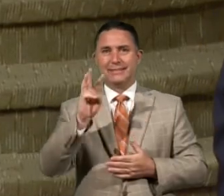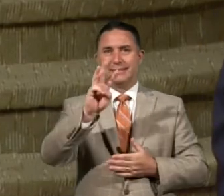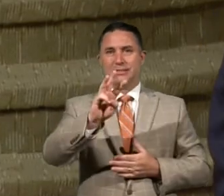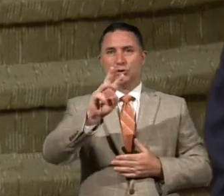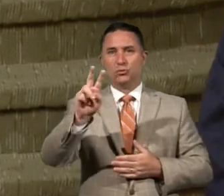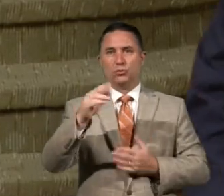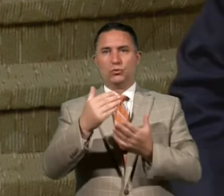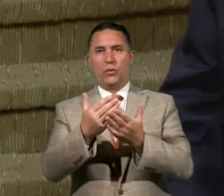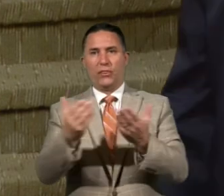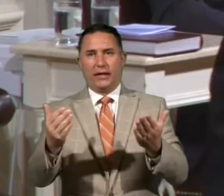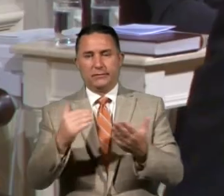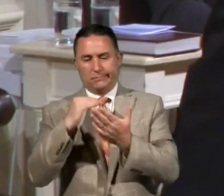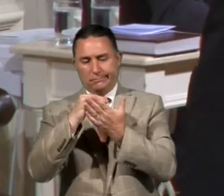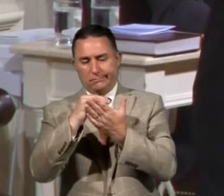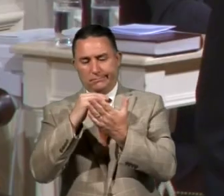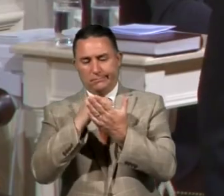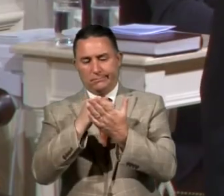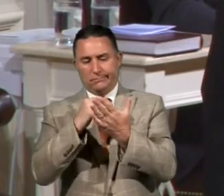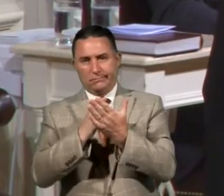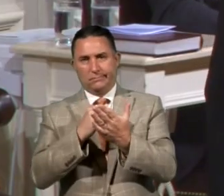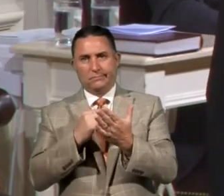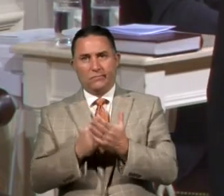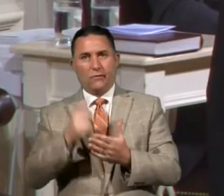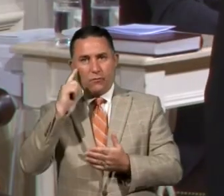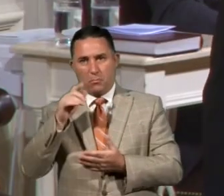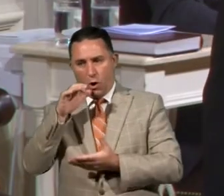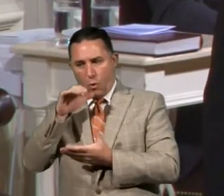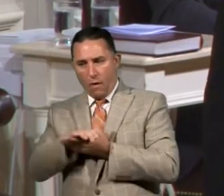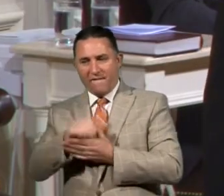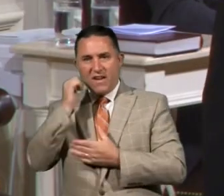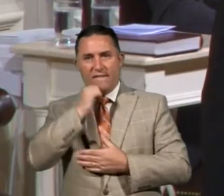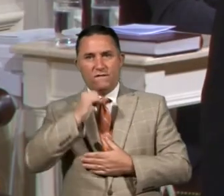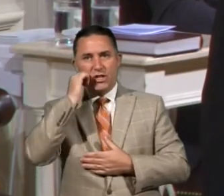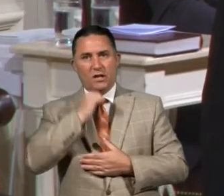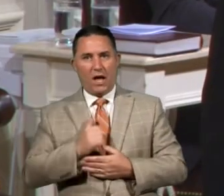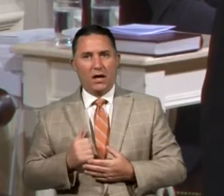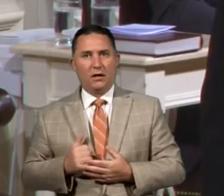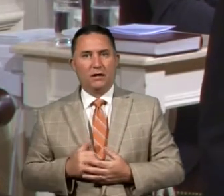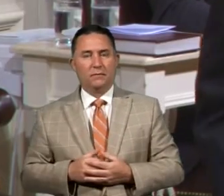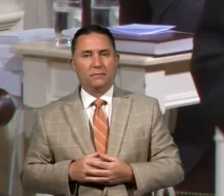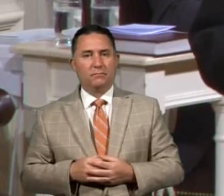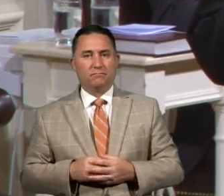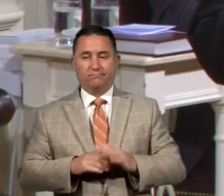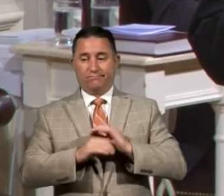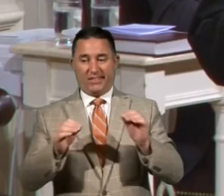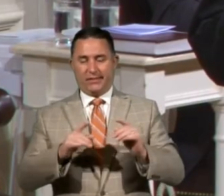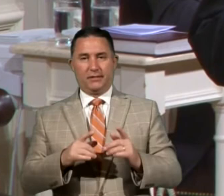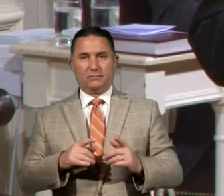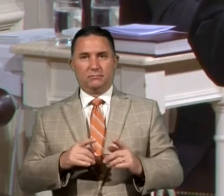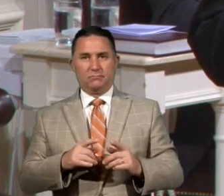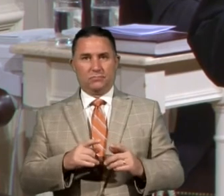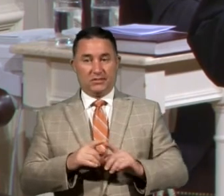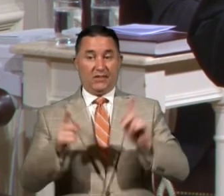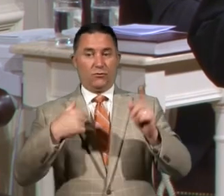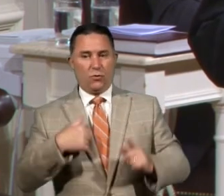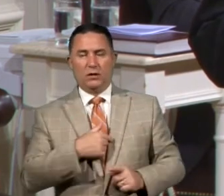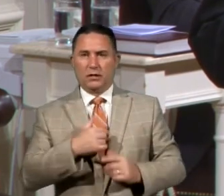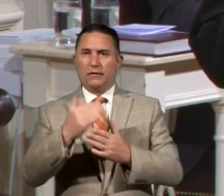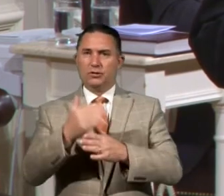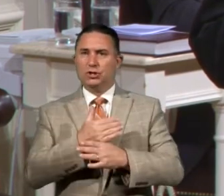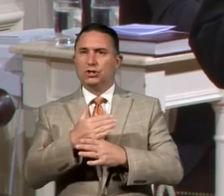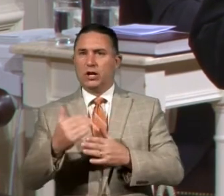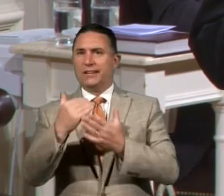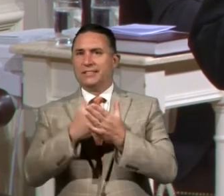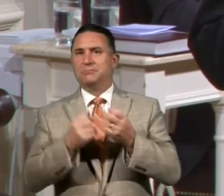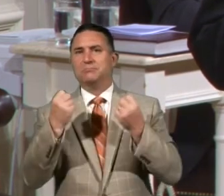62 things that I pray for my bride every day. Nothing peculiar to us. I've shared the list